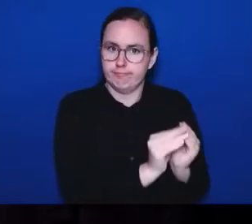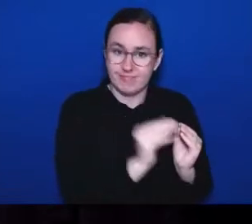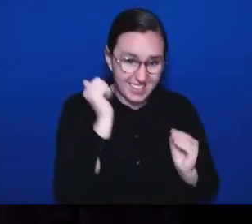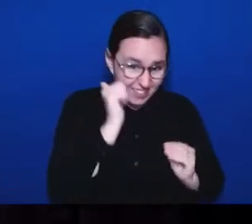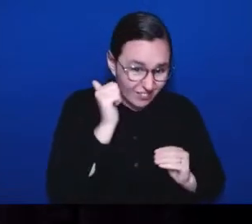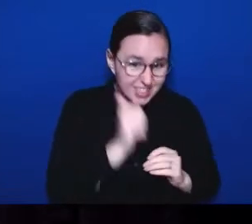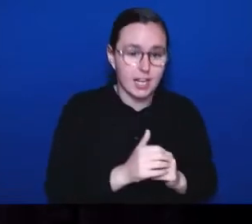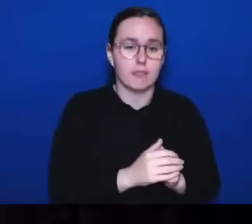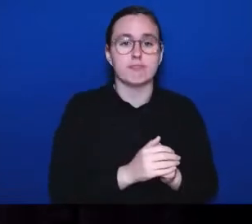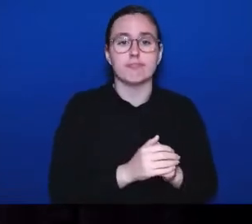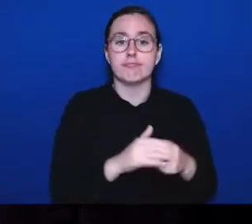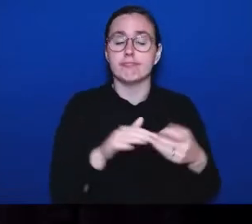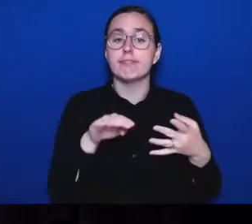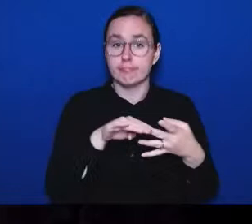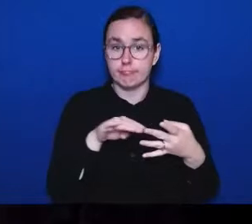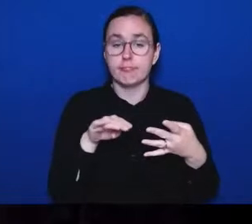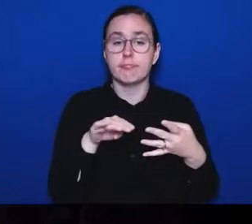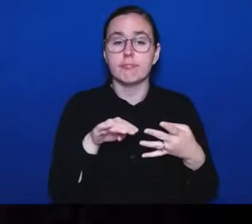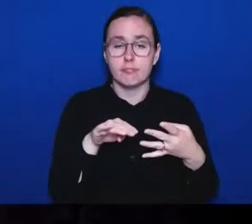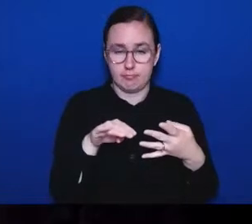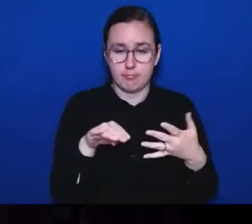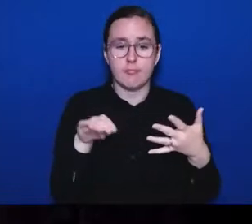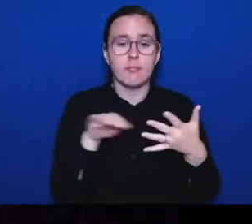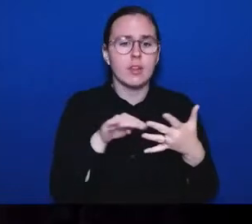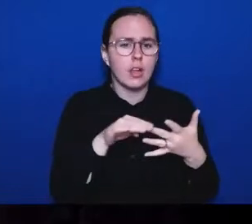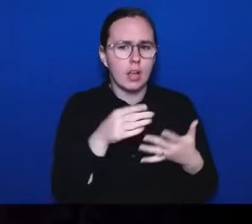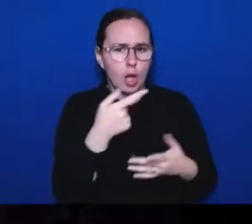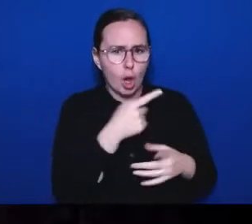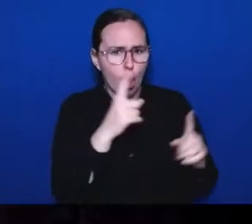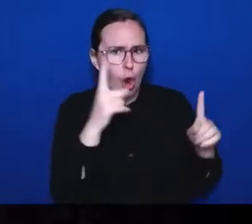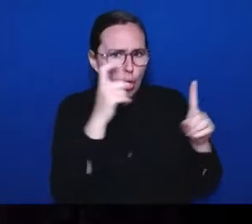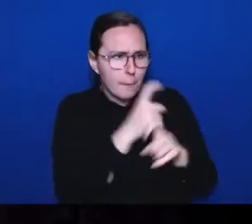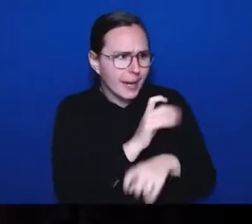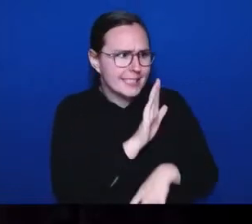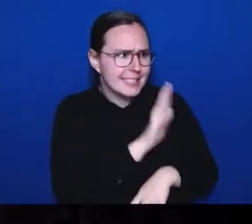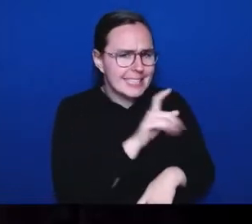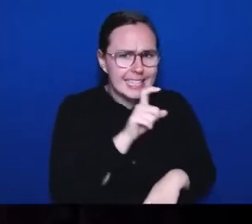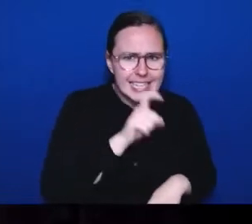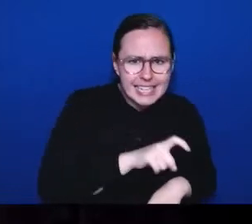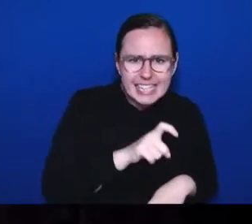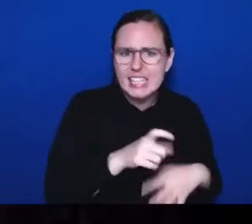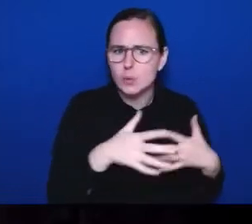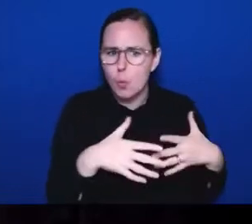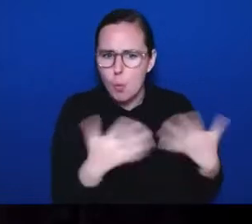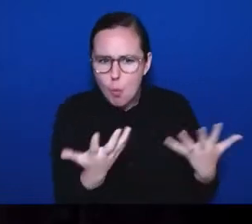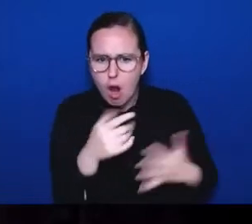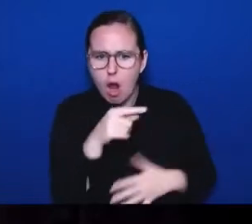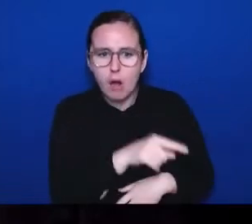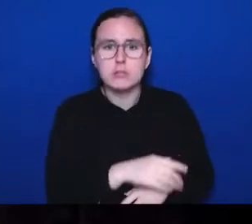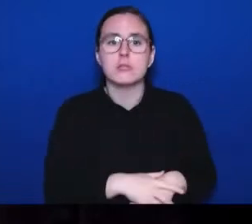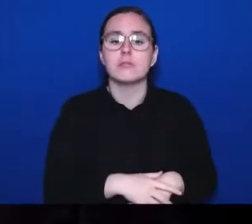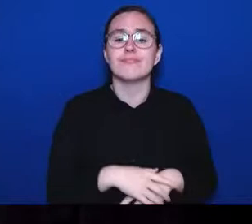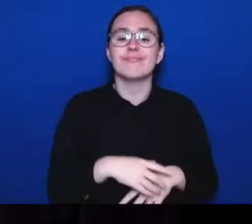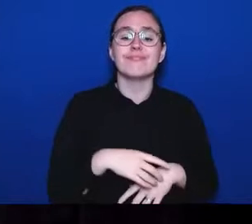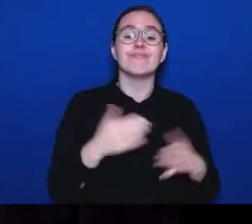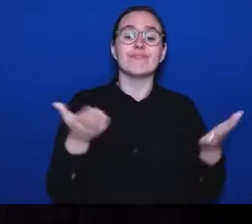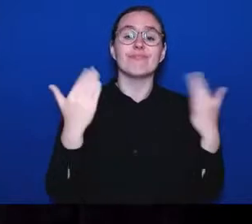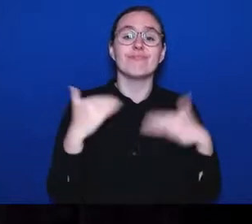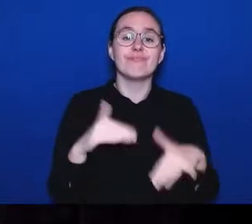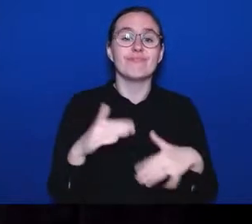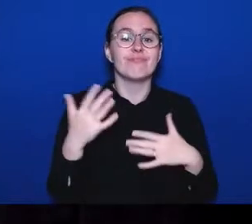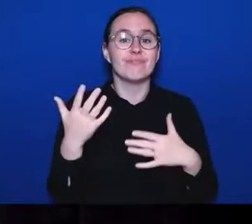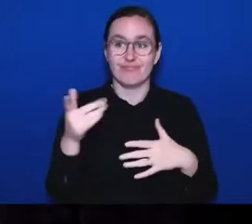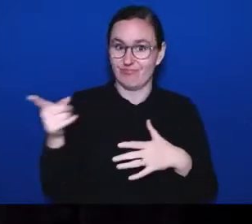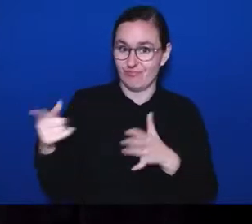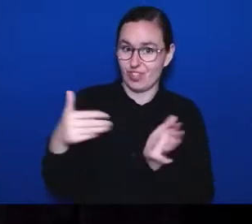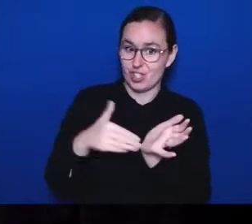administrative costs currently paid directly by family doctors. It will give family doctors a more equitable payment option, one that